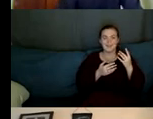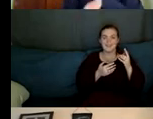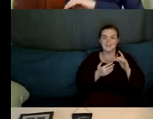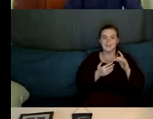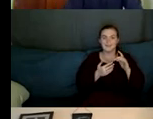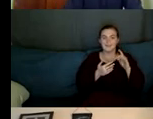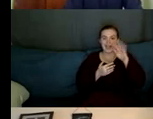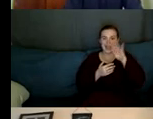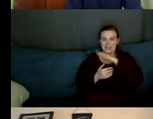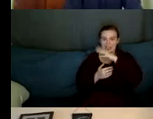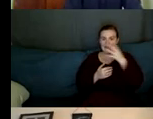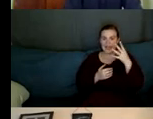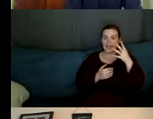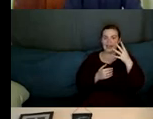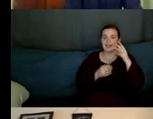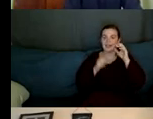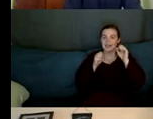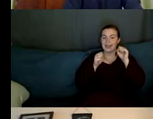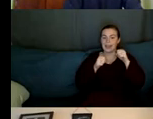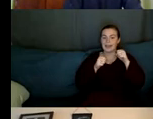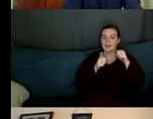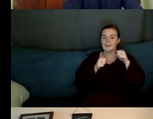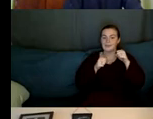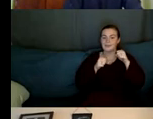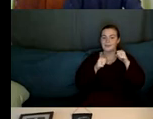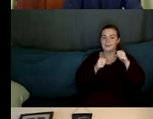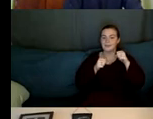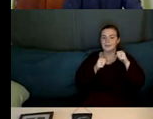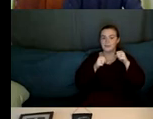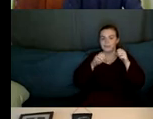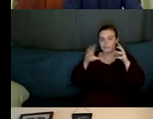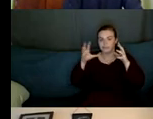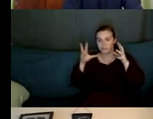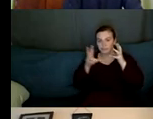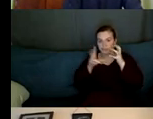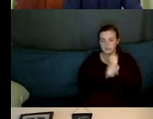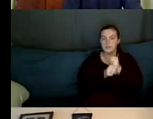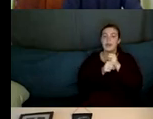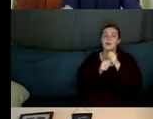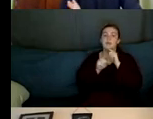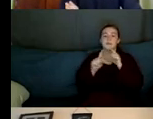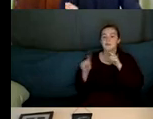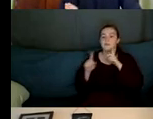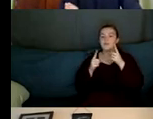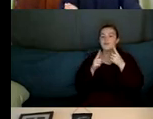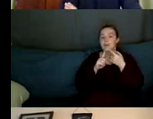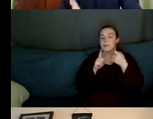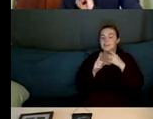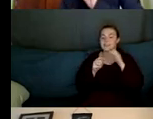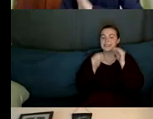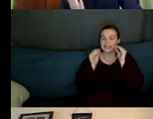Excel to mash together a lot of those responses from my teacher. And then I don't have to do a lot of like separate copying and